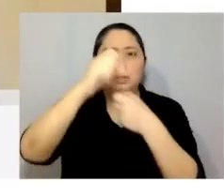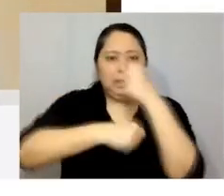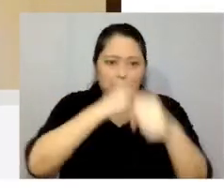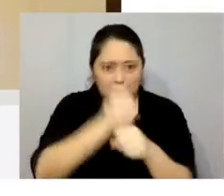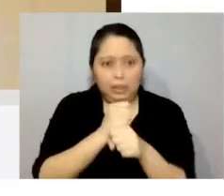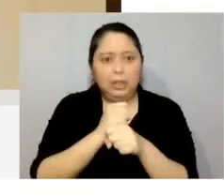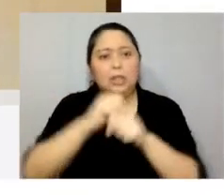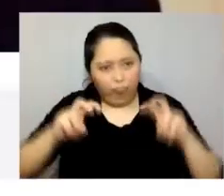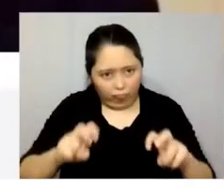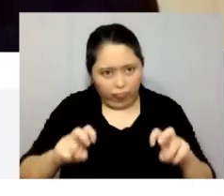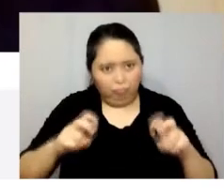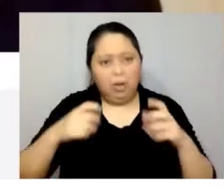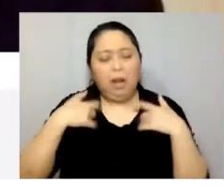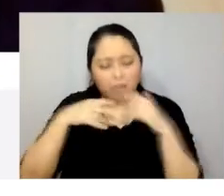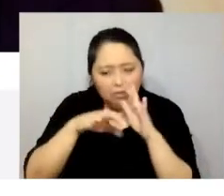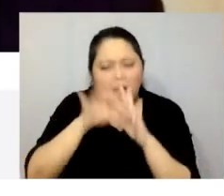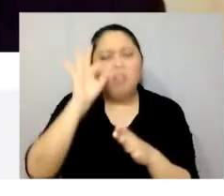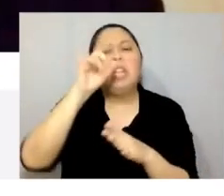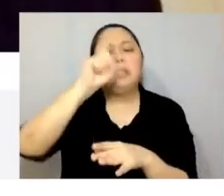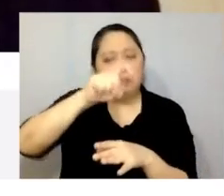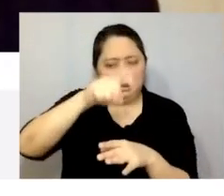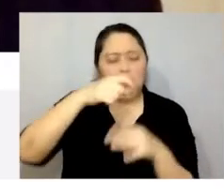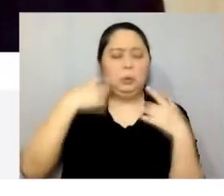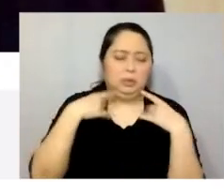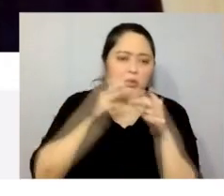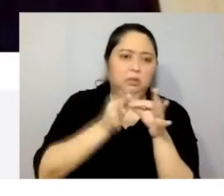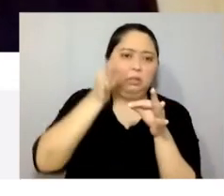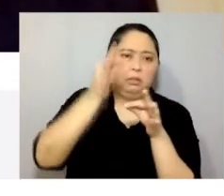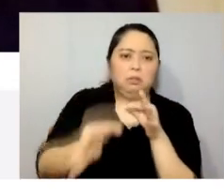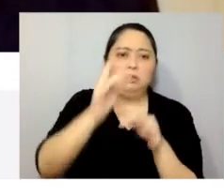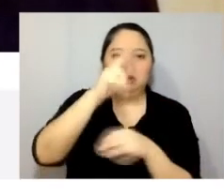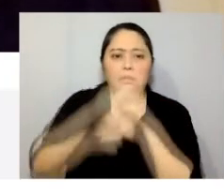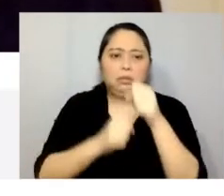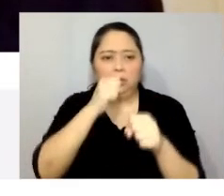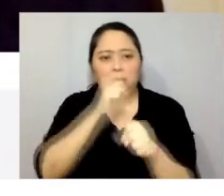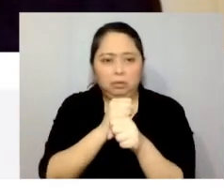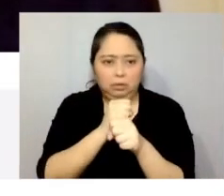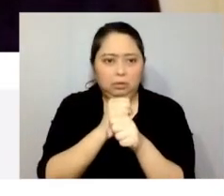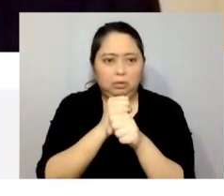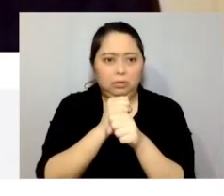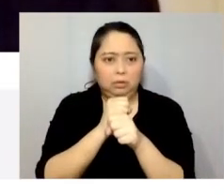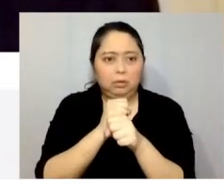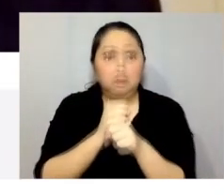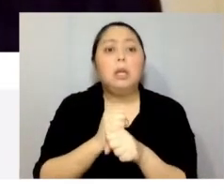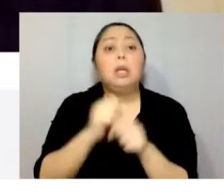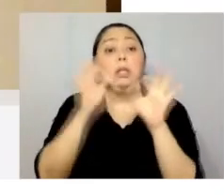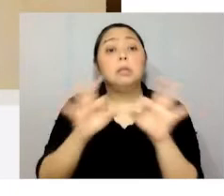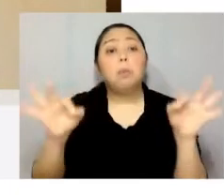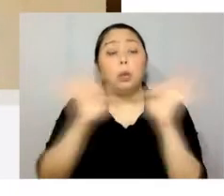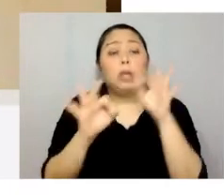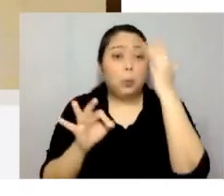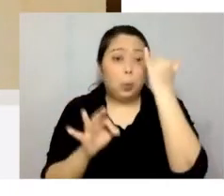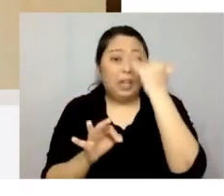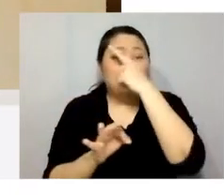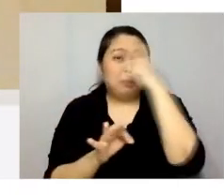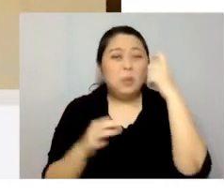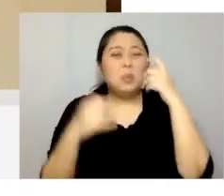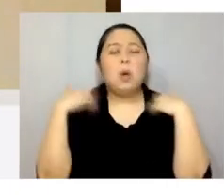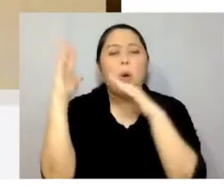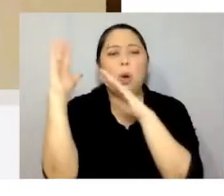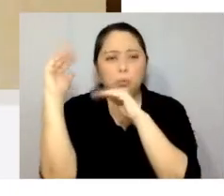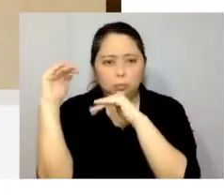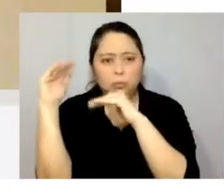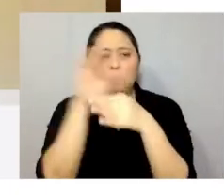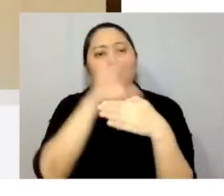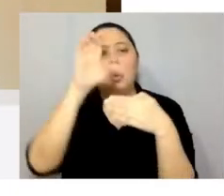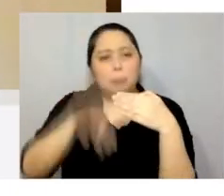Naguib Sinarimbo says the proposed three-year extension of the Bangsamoro transition period is necessary in hopes of